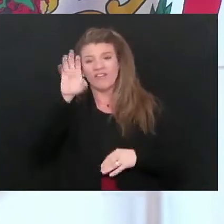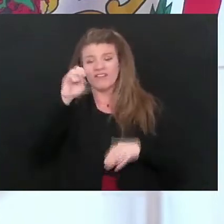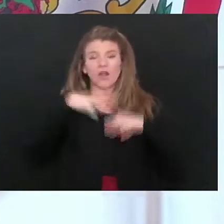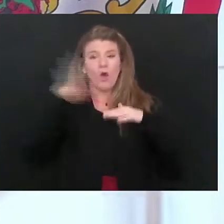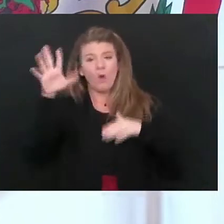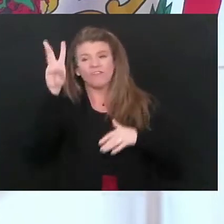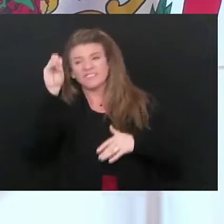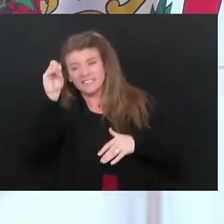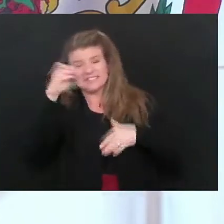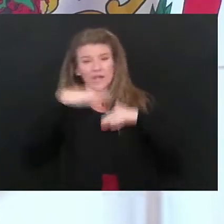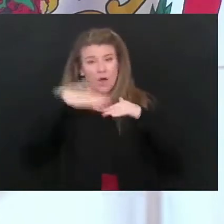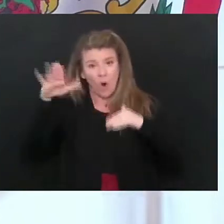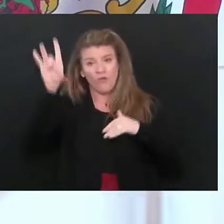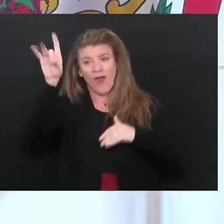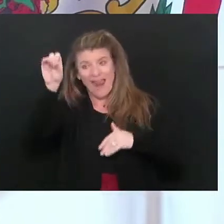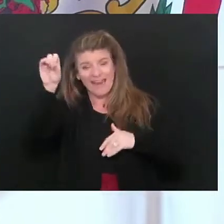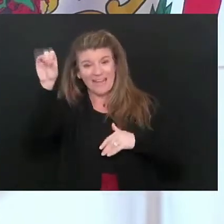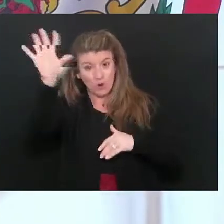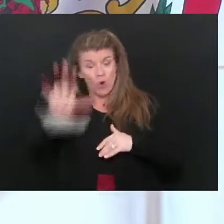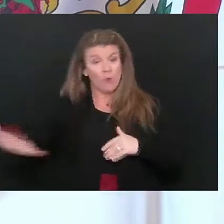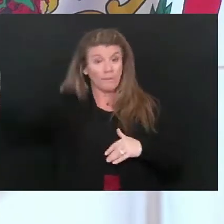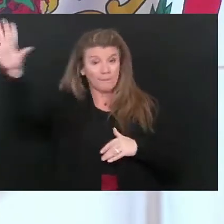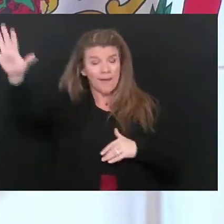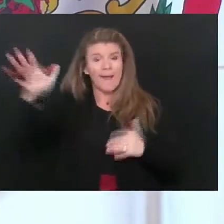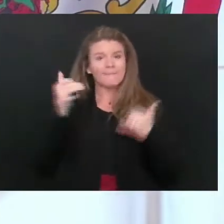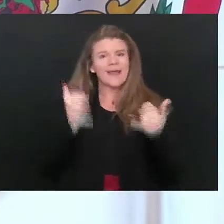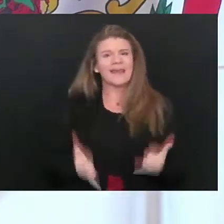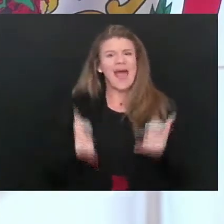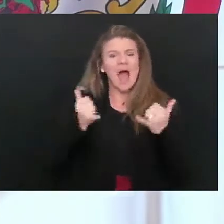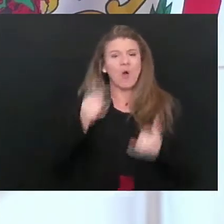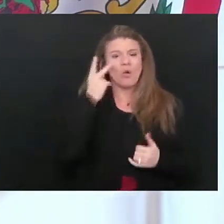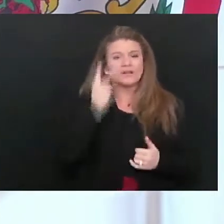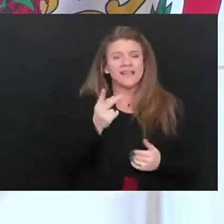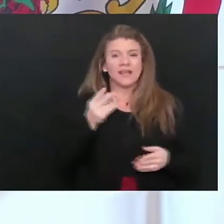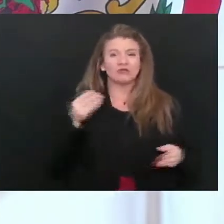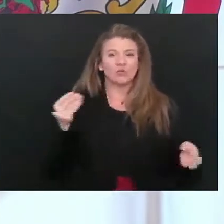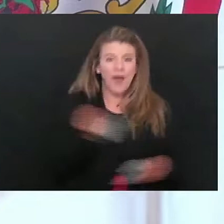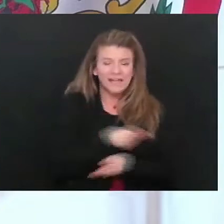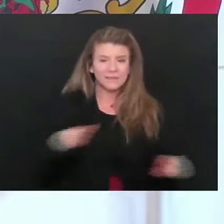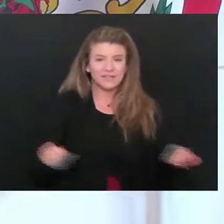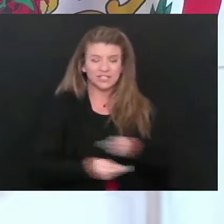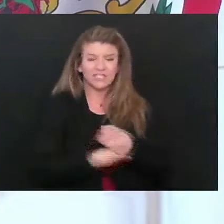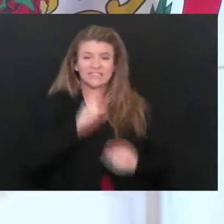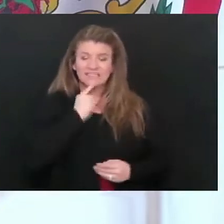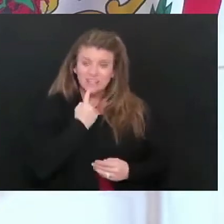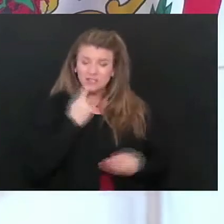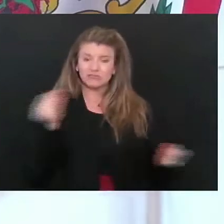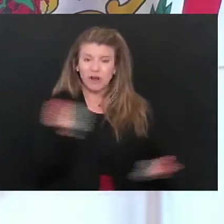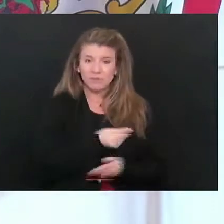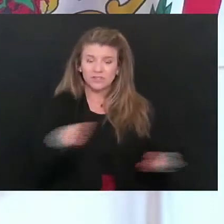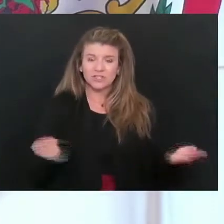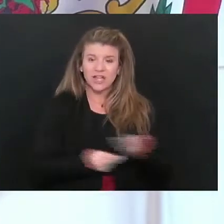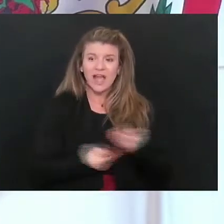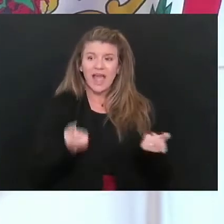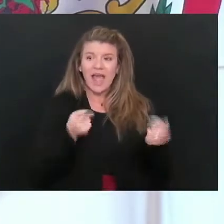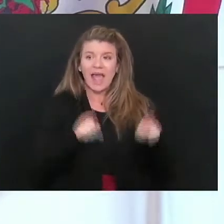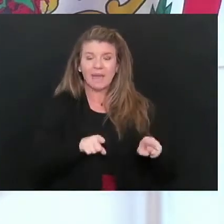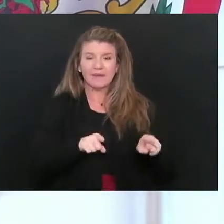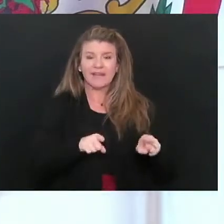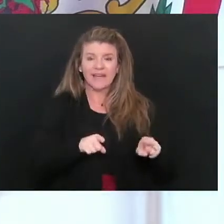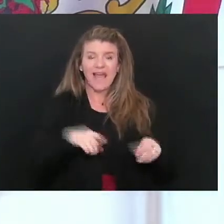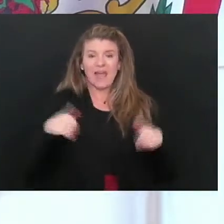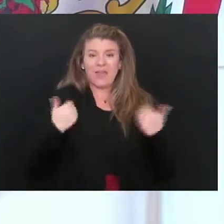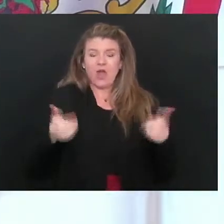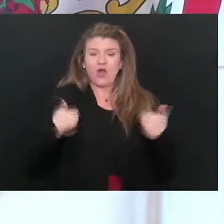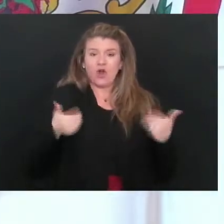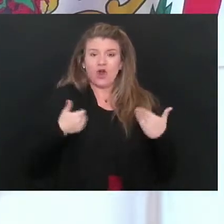65, over 80 group, but we're seeing transmission, significant transmission occurring,